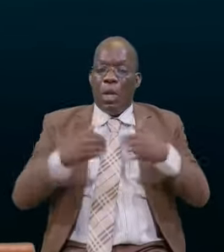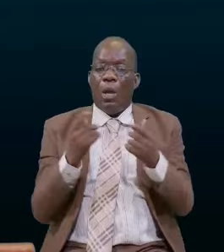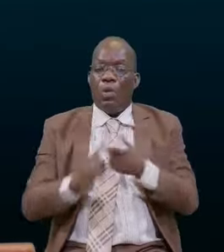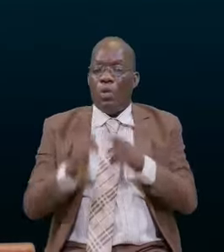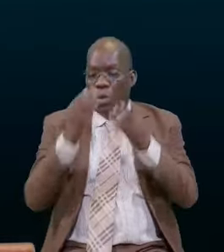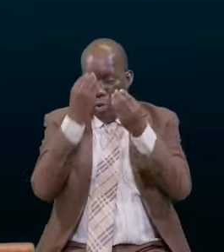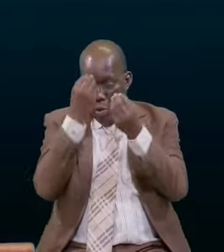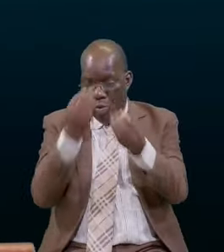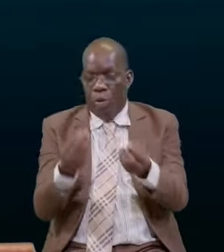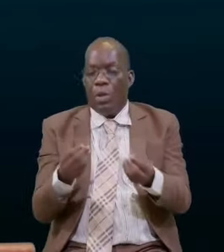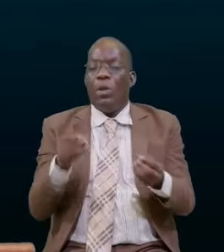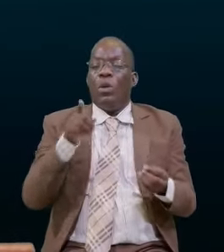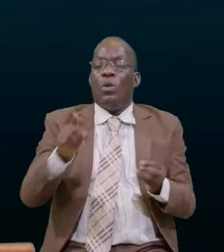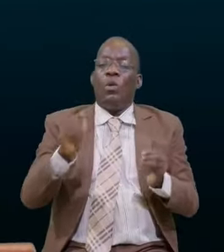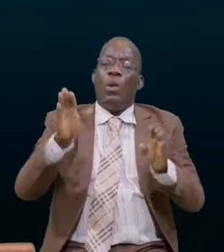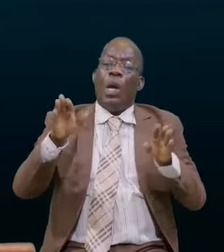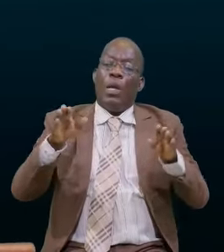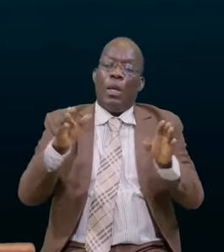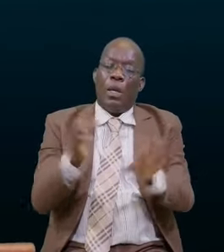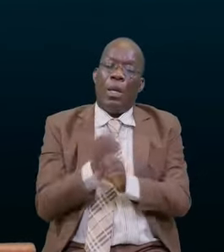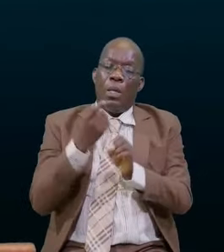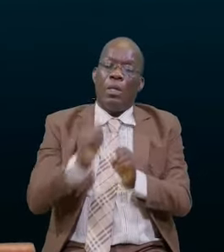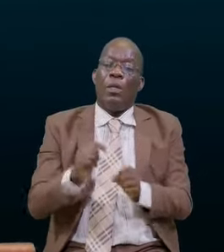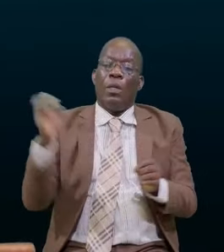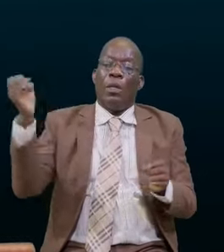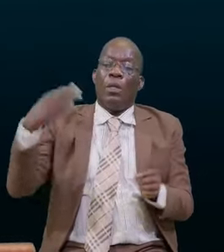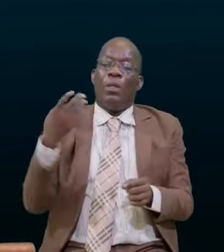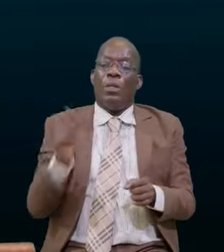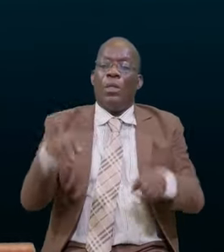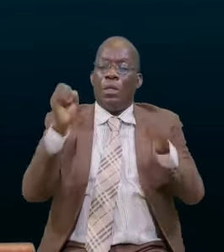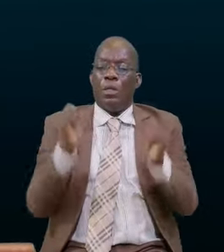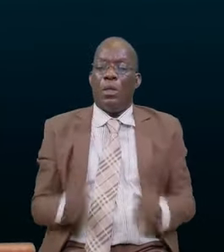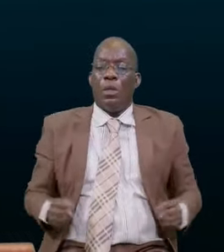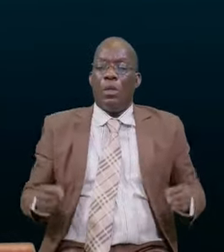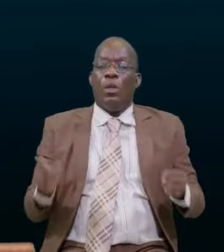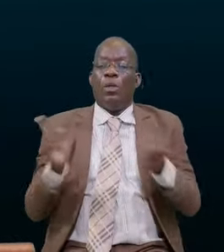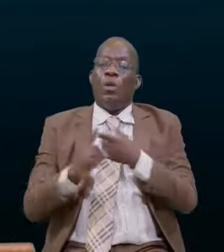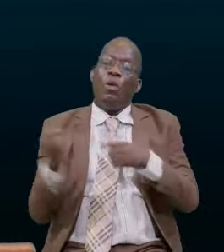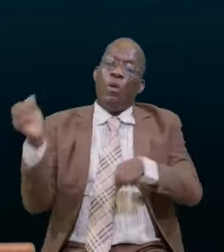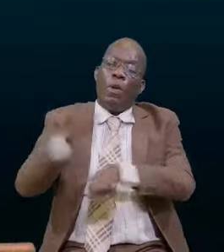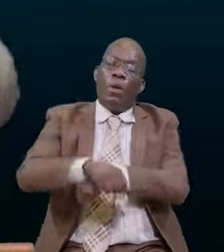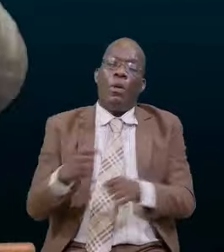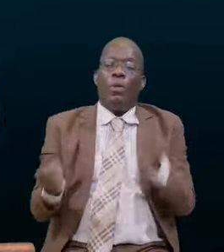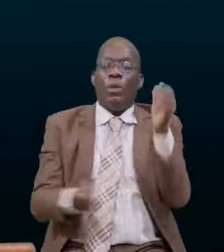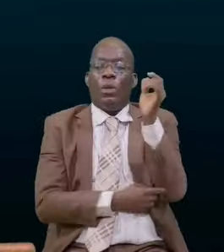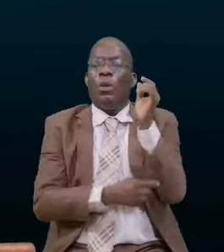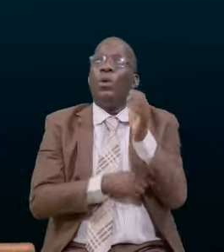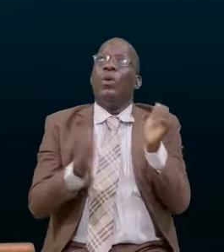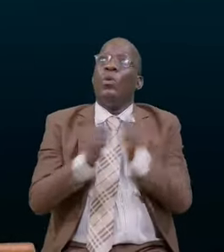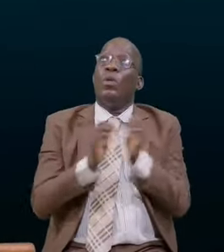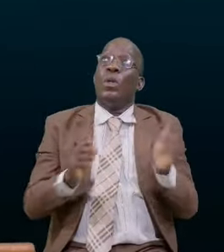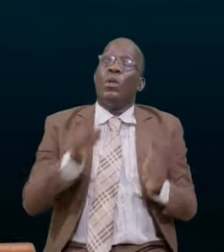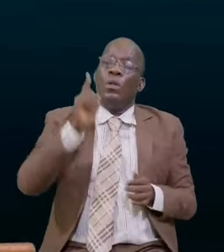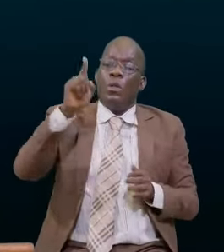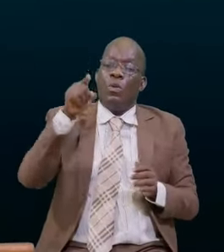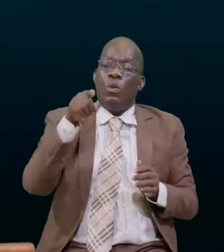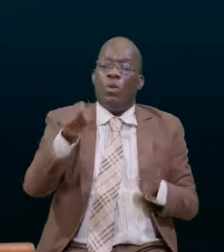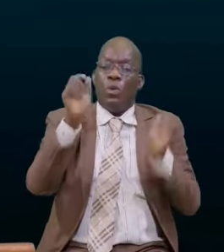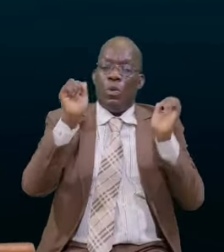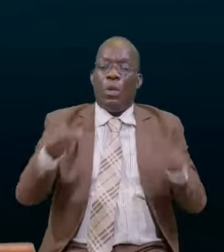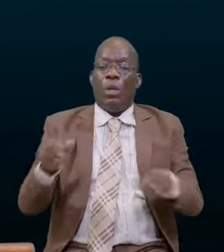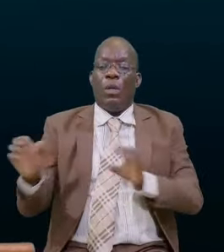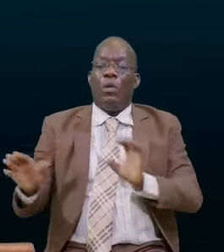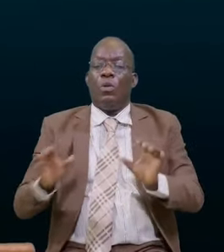the strength to overcome temptations that come along the way because without him we can do nothing we need to really have